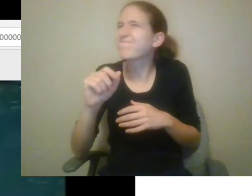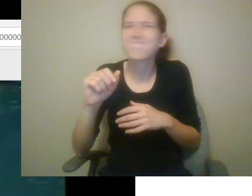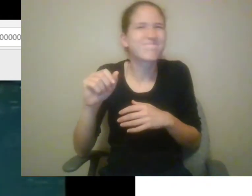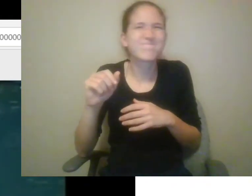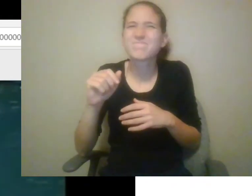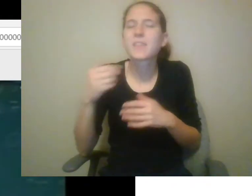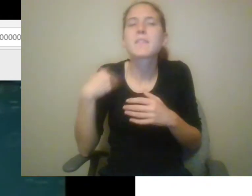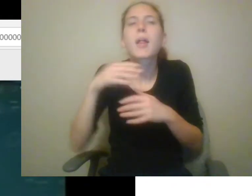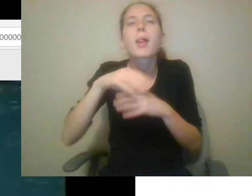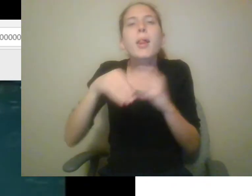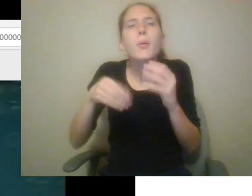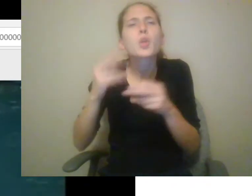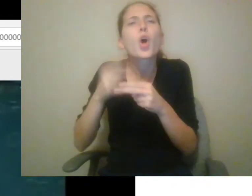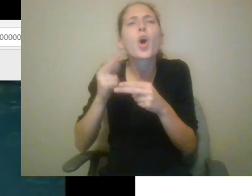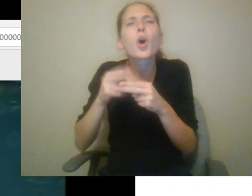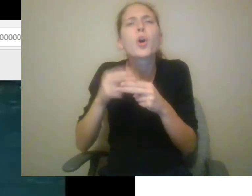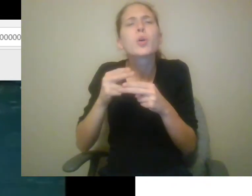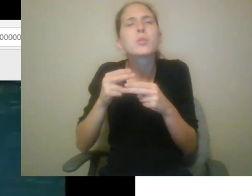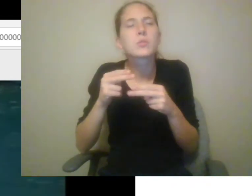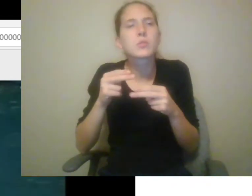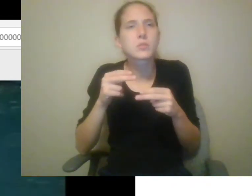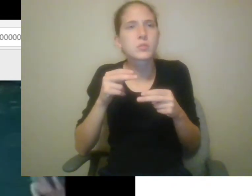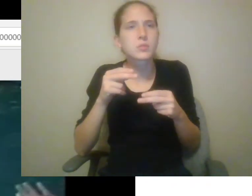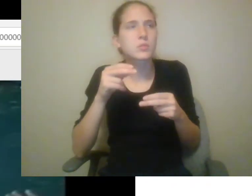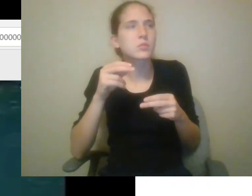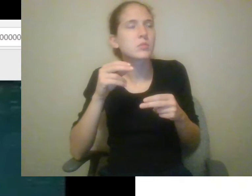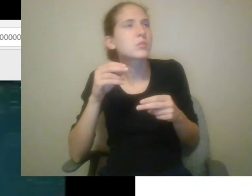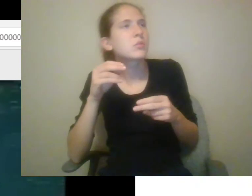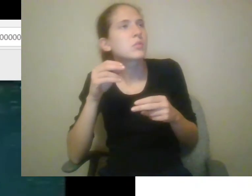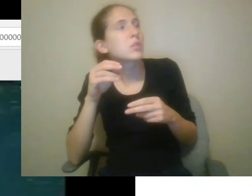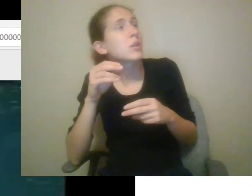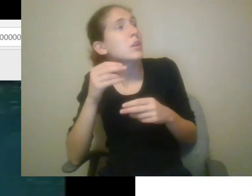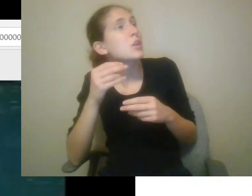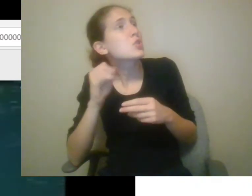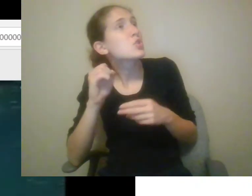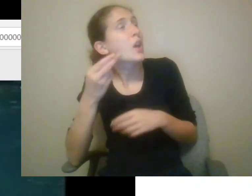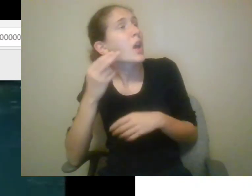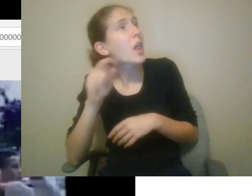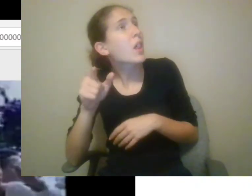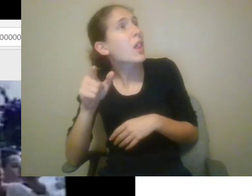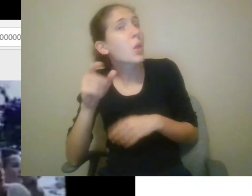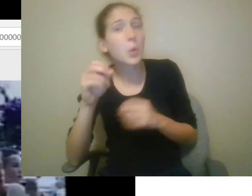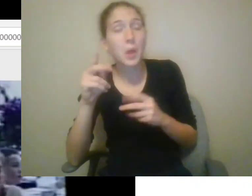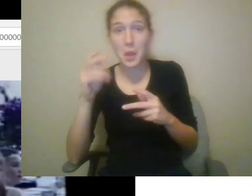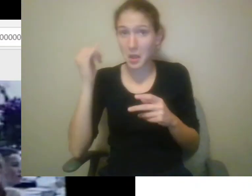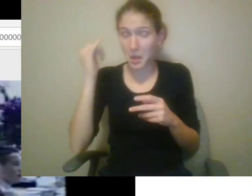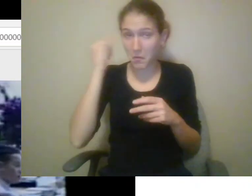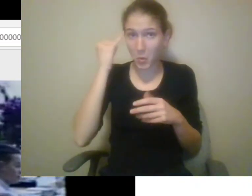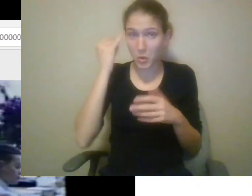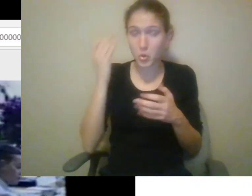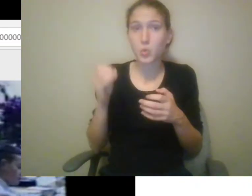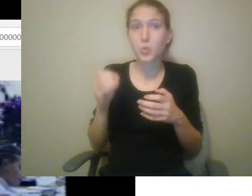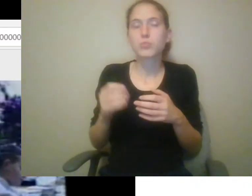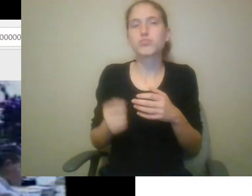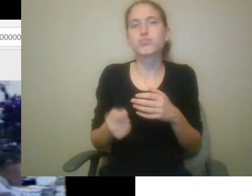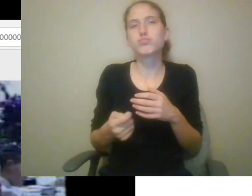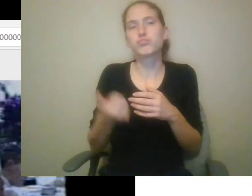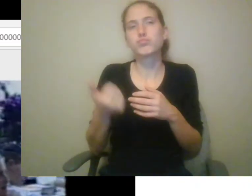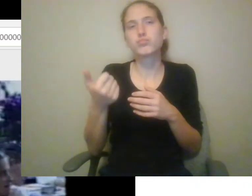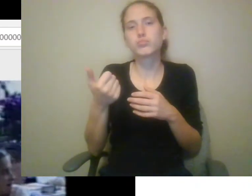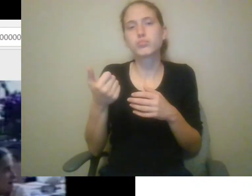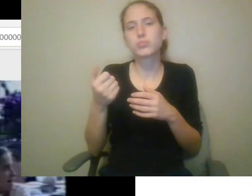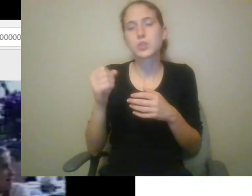take the shell off and leave the membrane intact? Does anybody know how you can do that? Yes. How? I did it last night. What? I was supposed